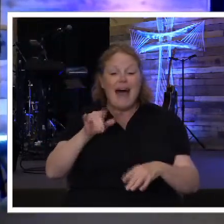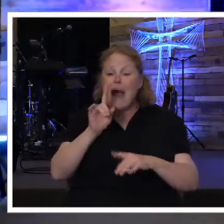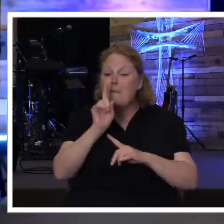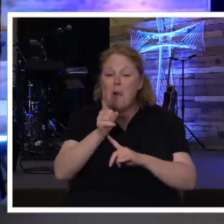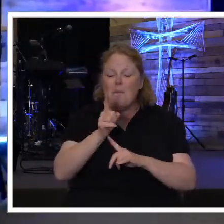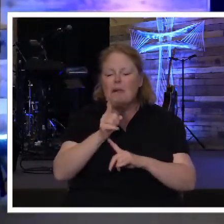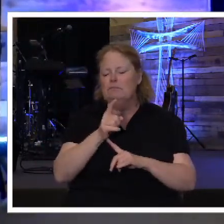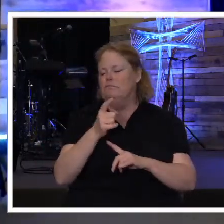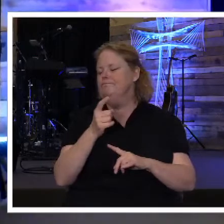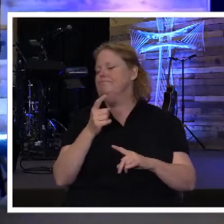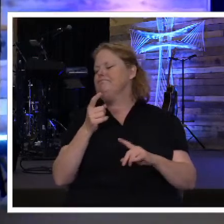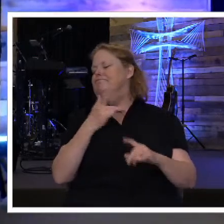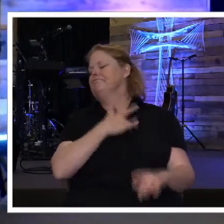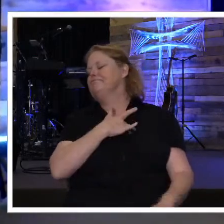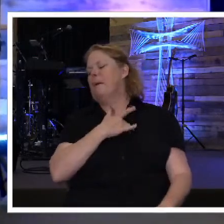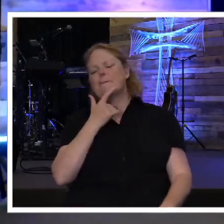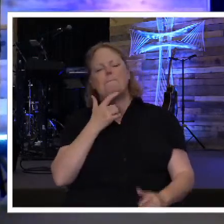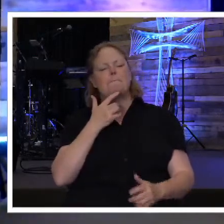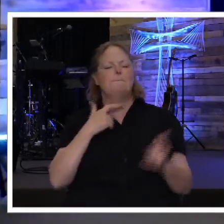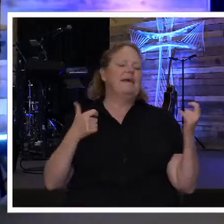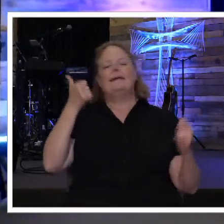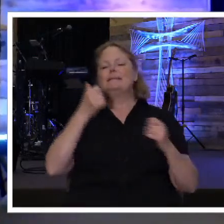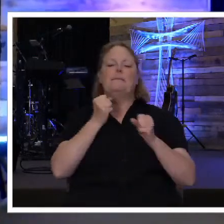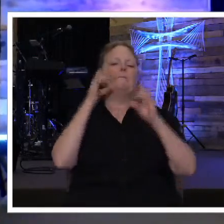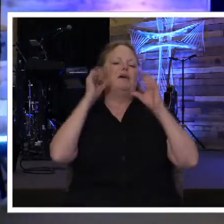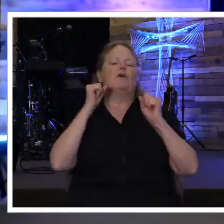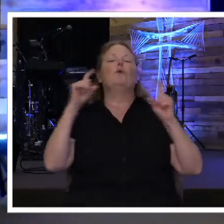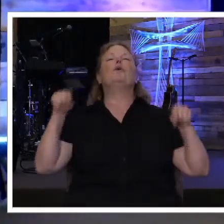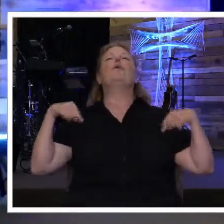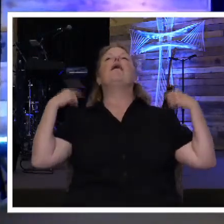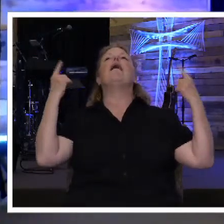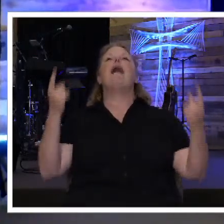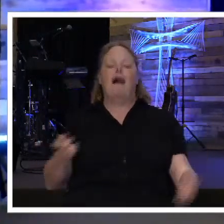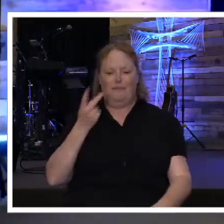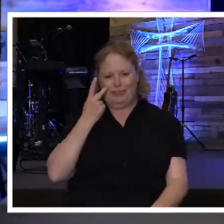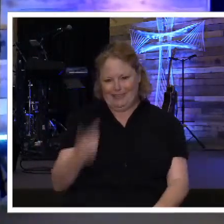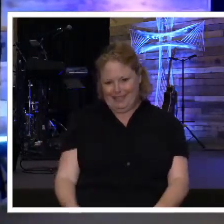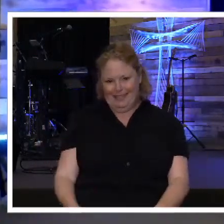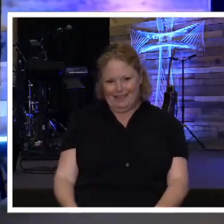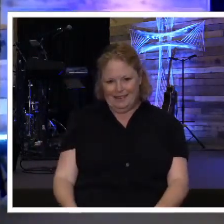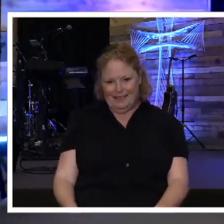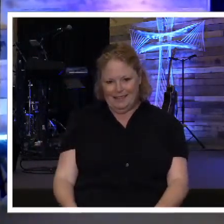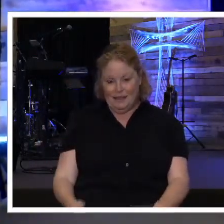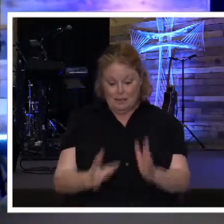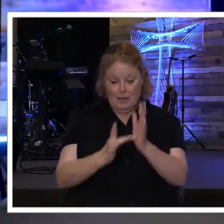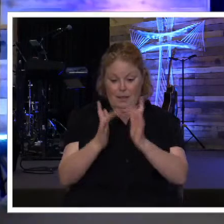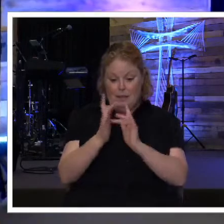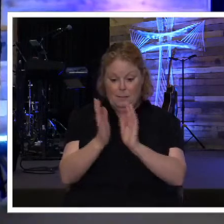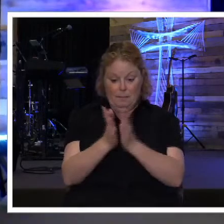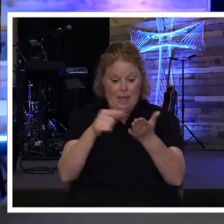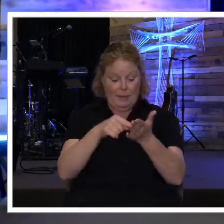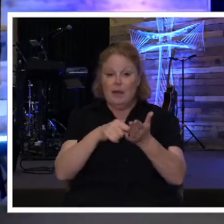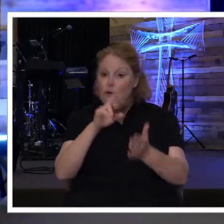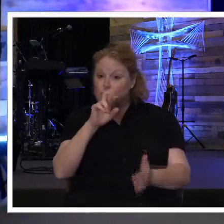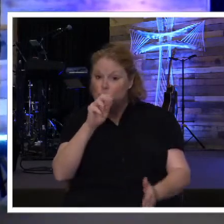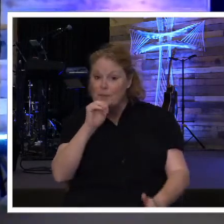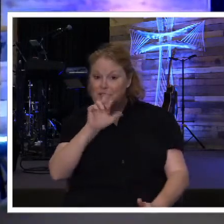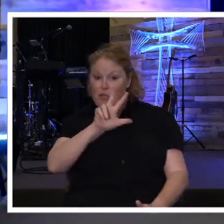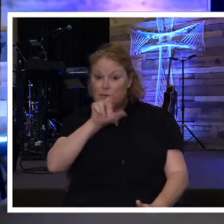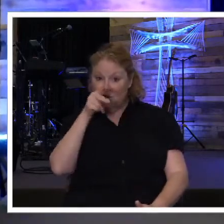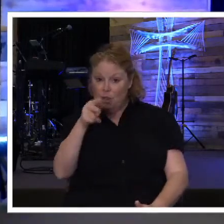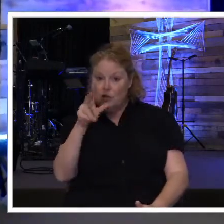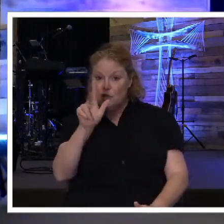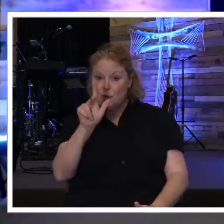greatest miracle we will ever have within our lives for eternity. You see, the Scripture tells us in Romans 3:23,